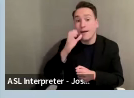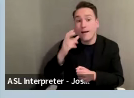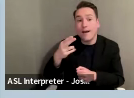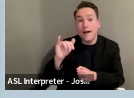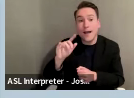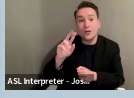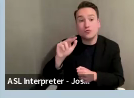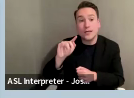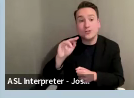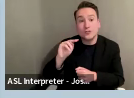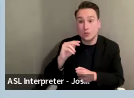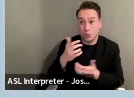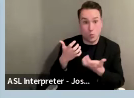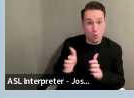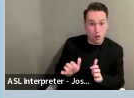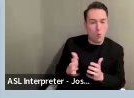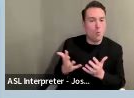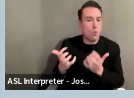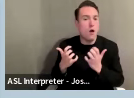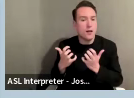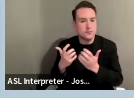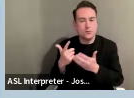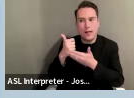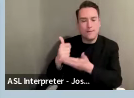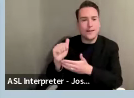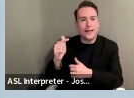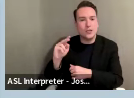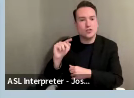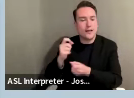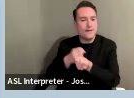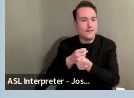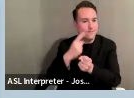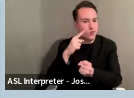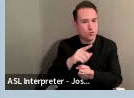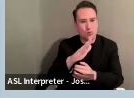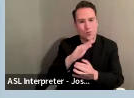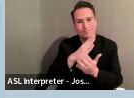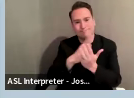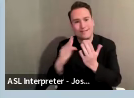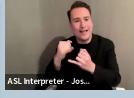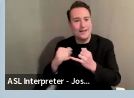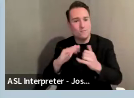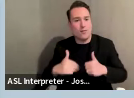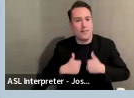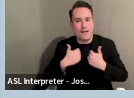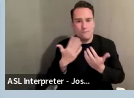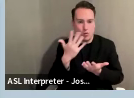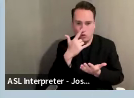really helps your agent advocate for what you would want and how you would like that last stage of your life to